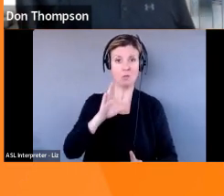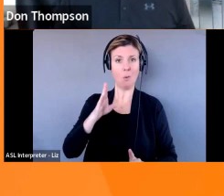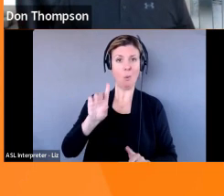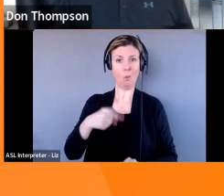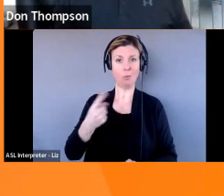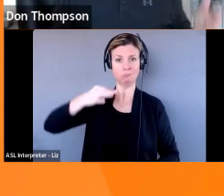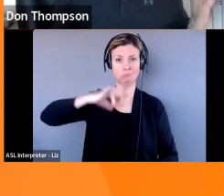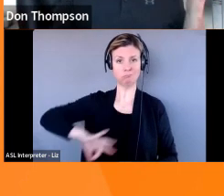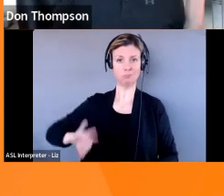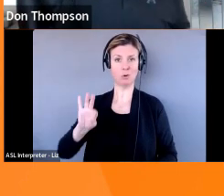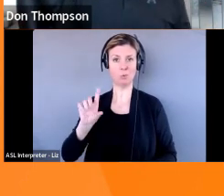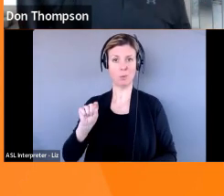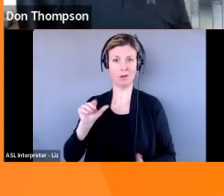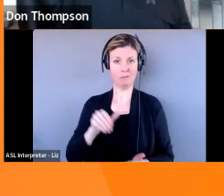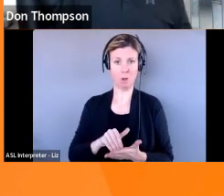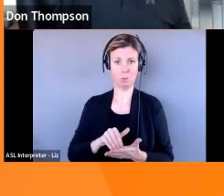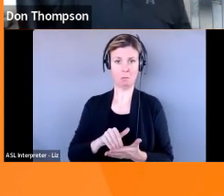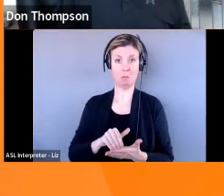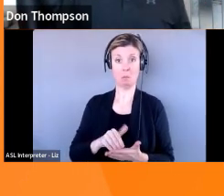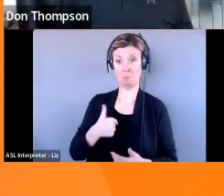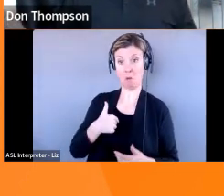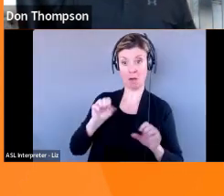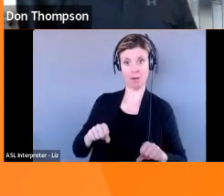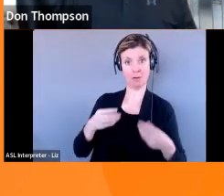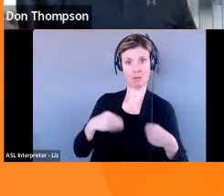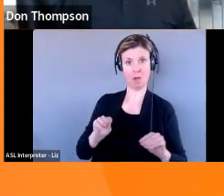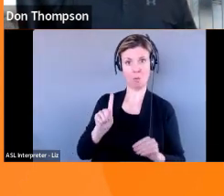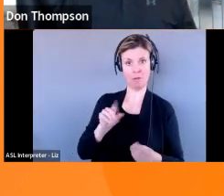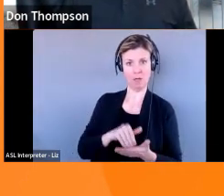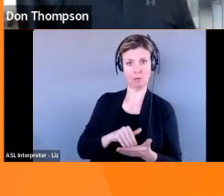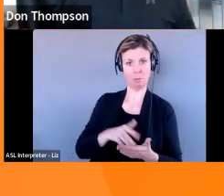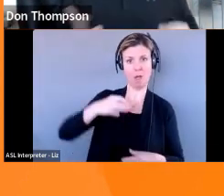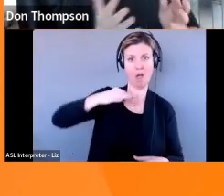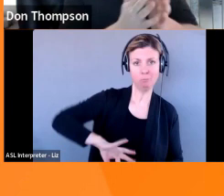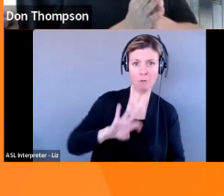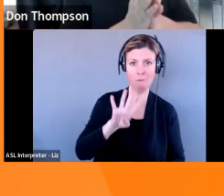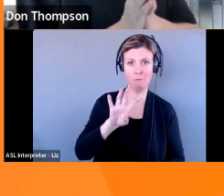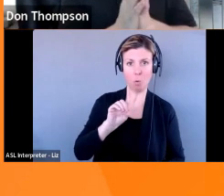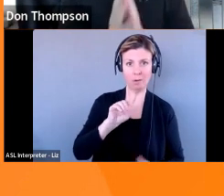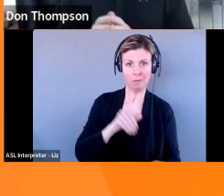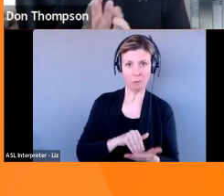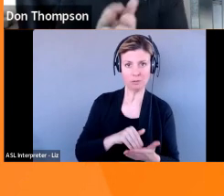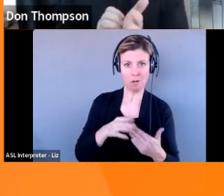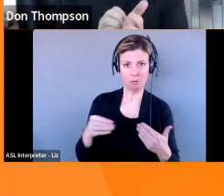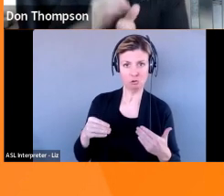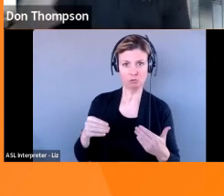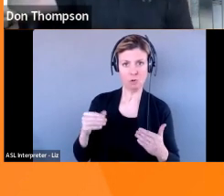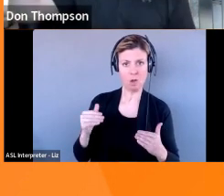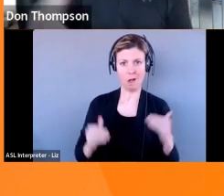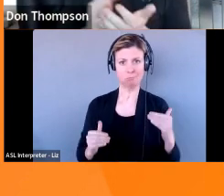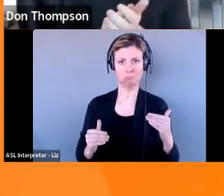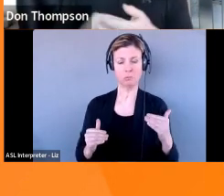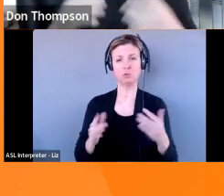product, where we can sell 1,000 units a month and make 40, right? And so it's important for us to understand